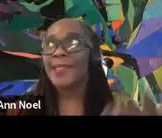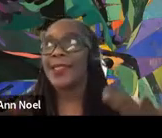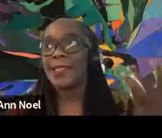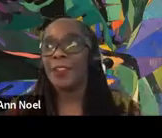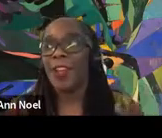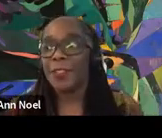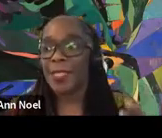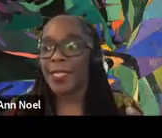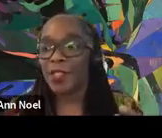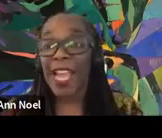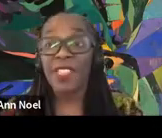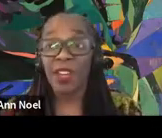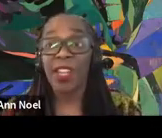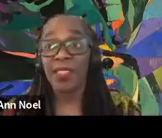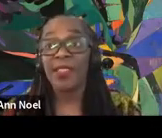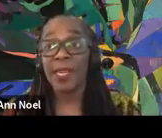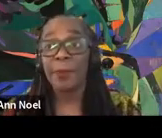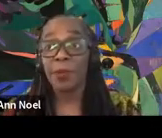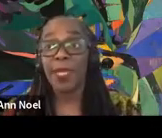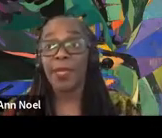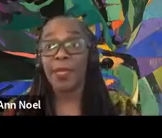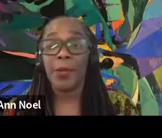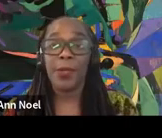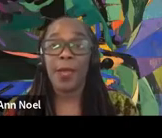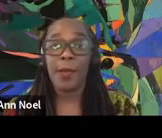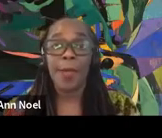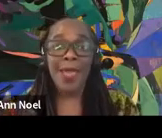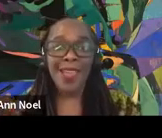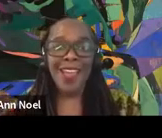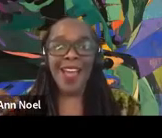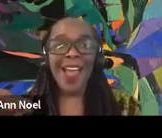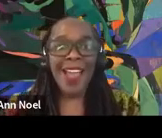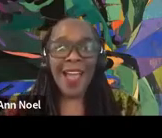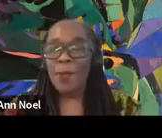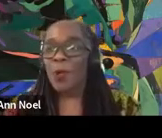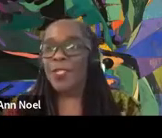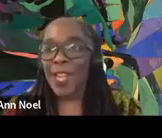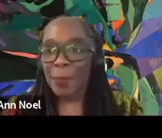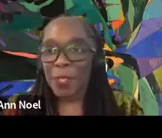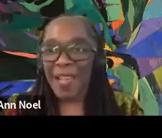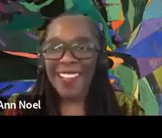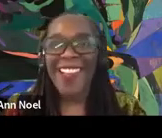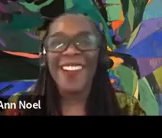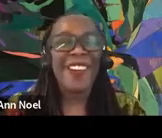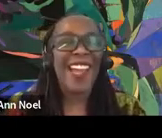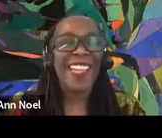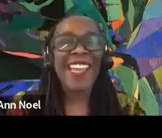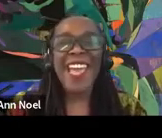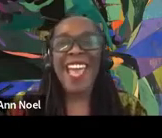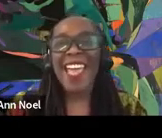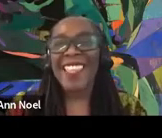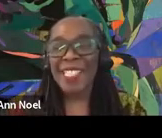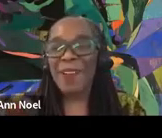I guess this is the philosophy that drives a lot of the things that I'm doing. You know, I'm always trying to push back,